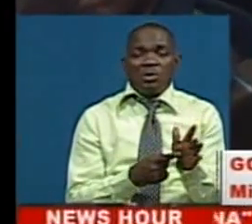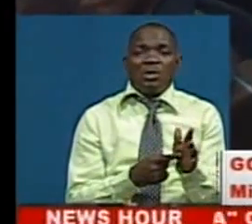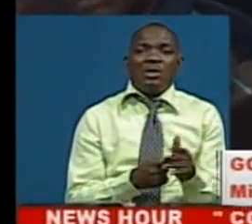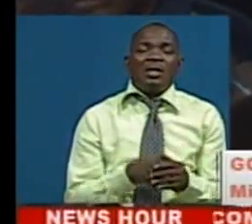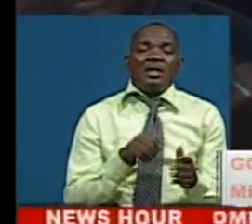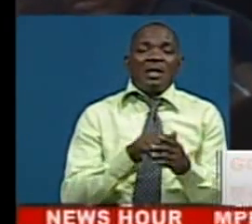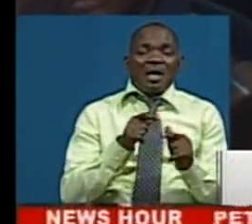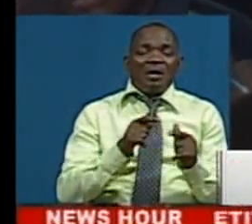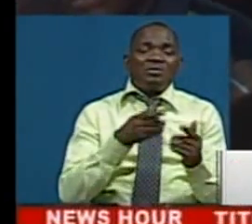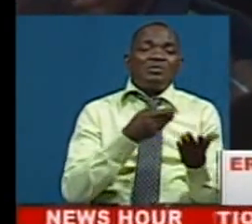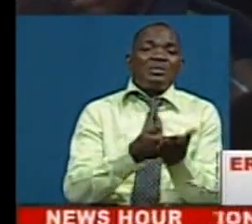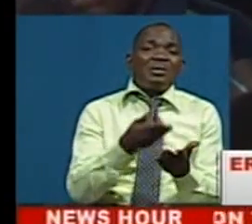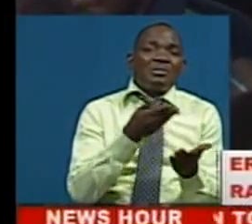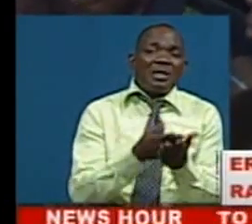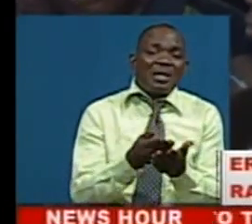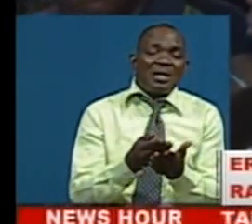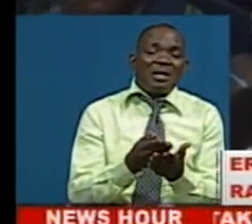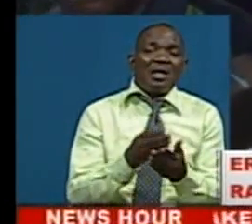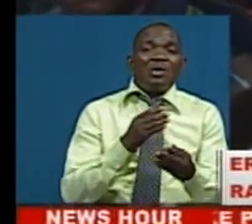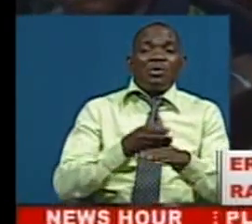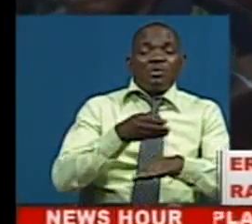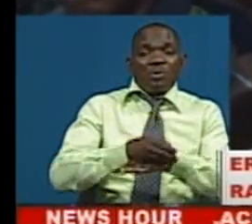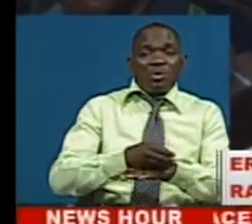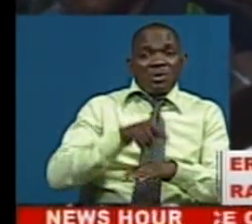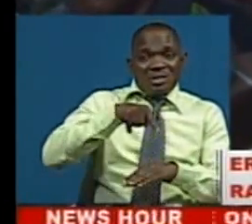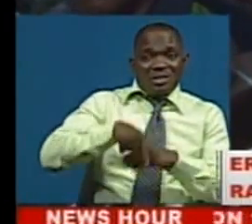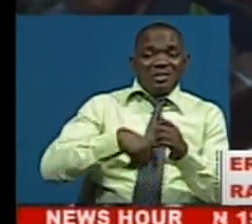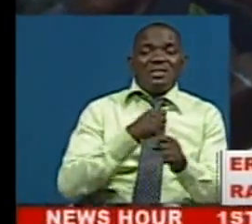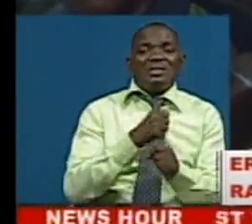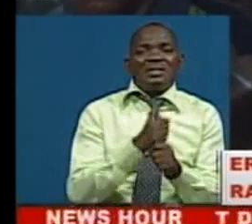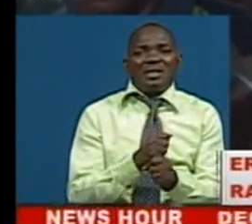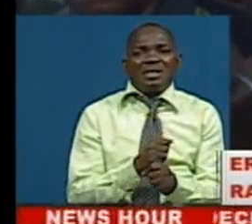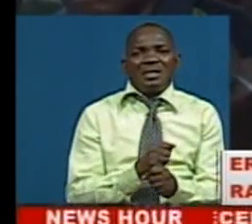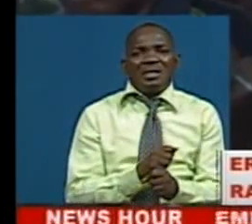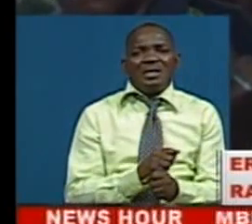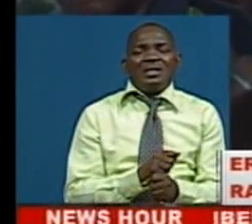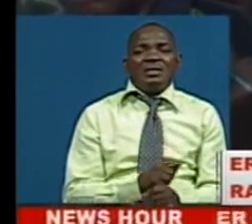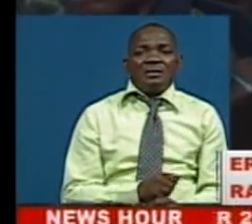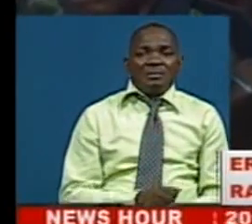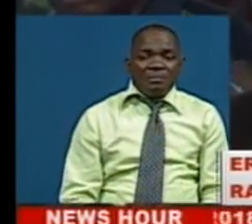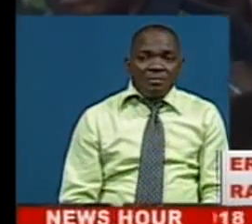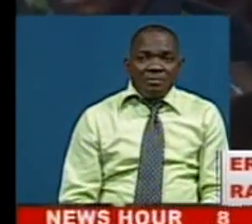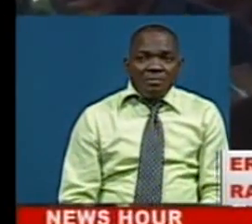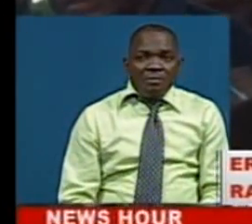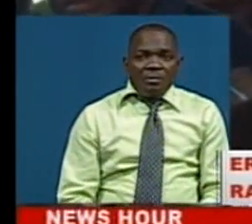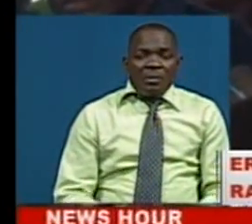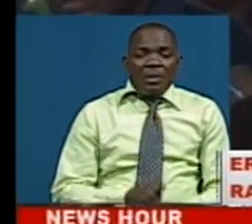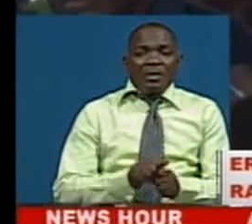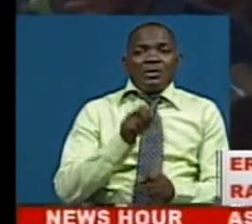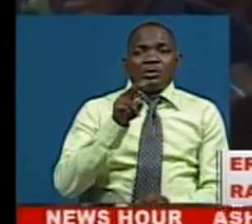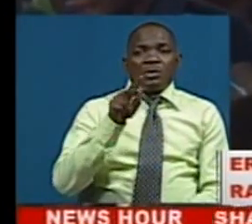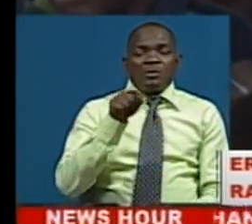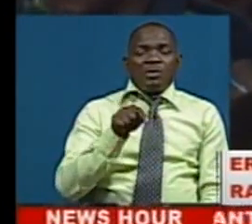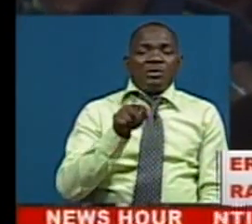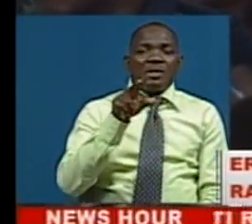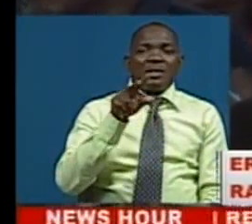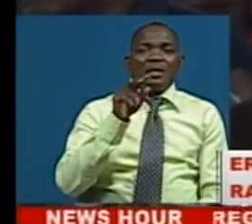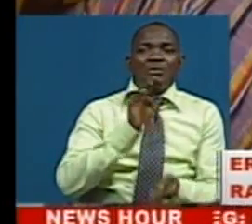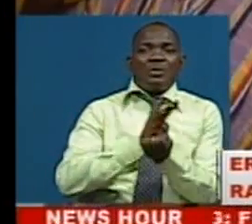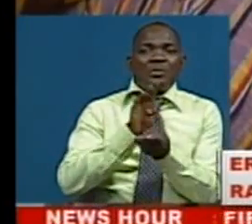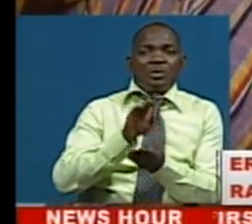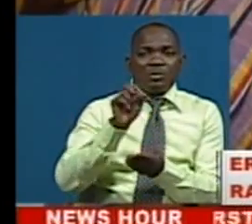for the purchase of cocoa for the 2018-19 crop season is $1.3